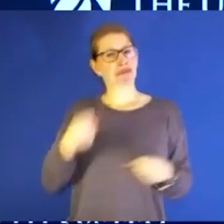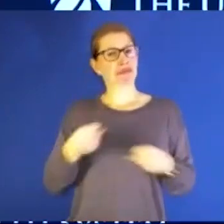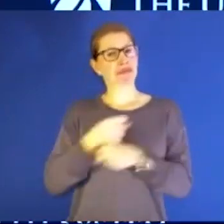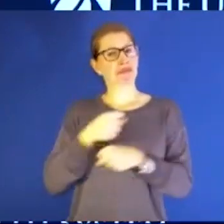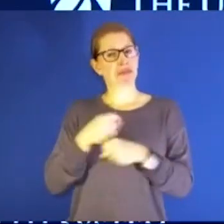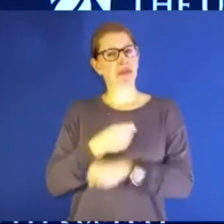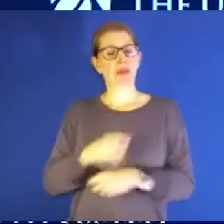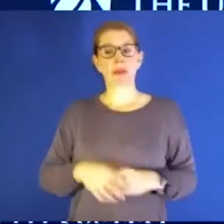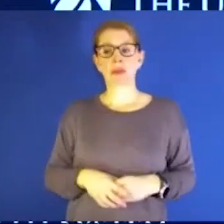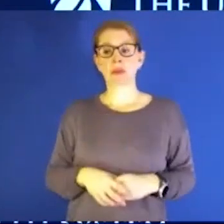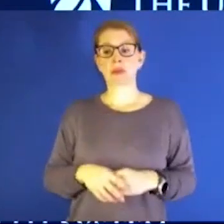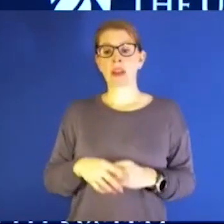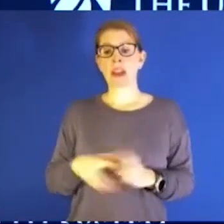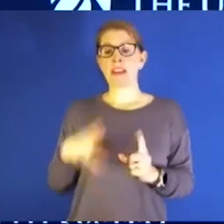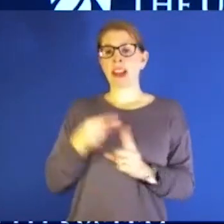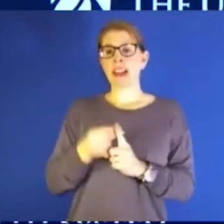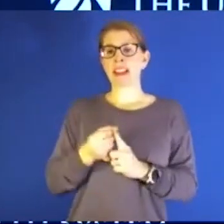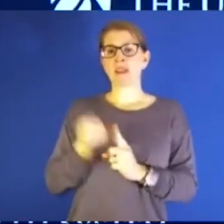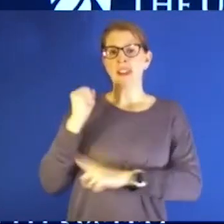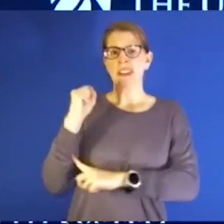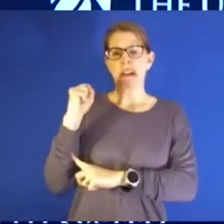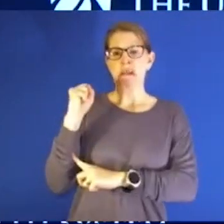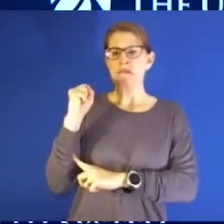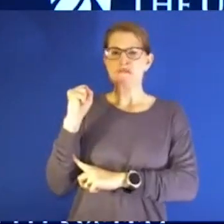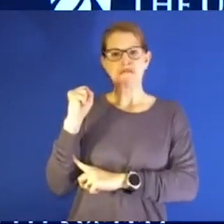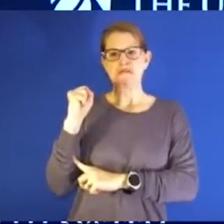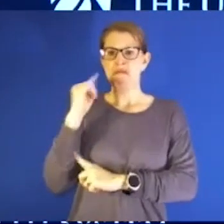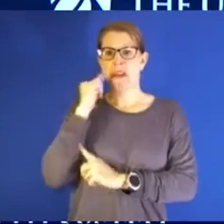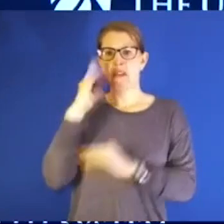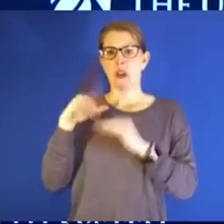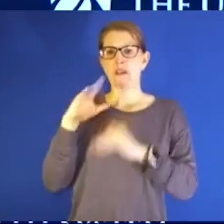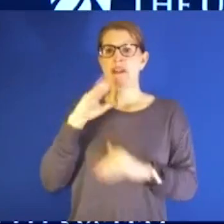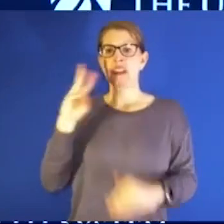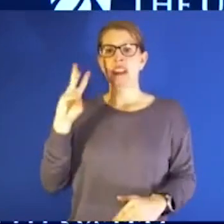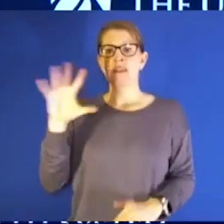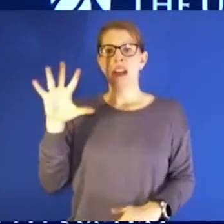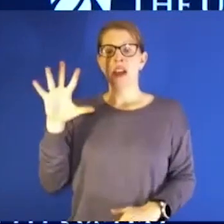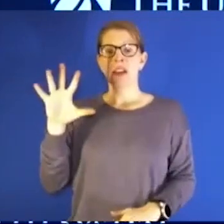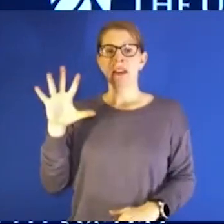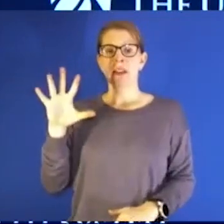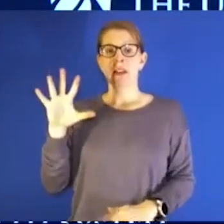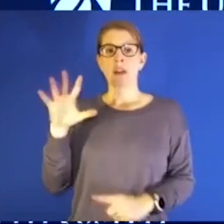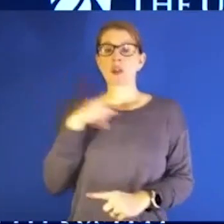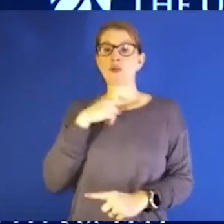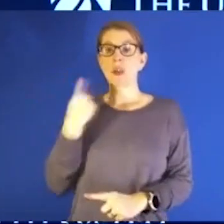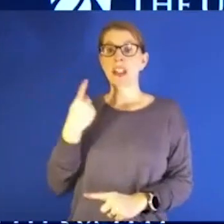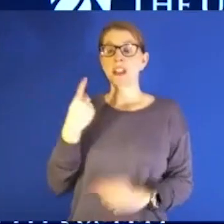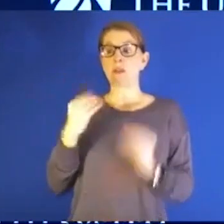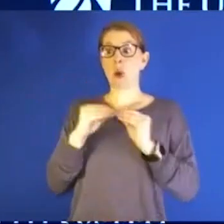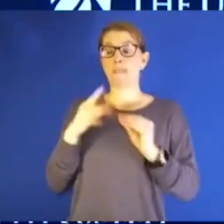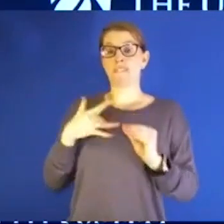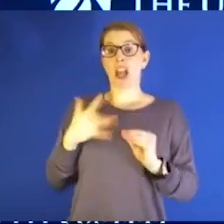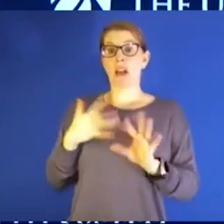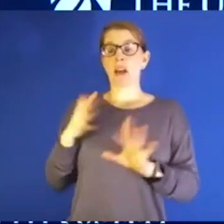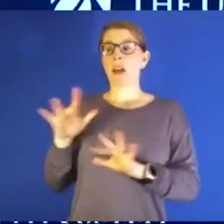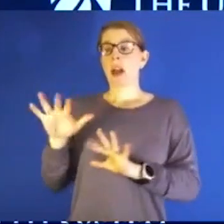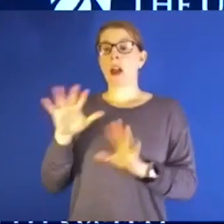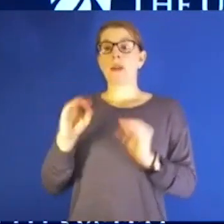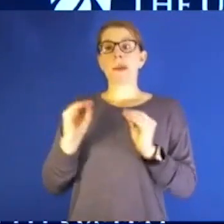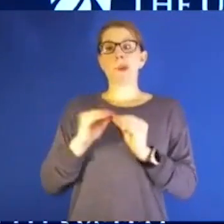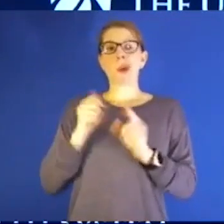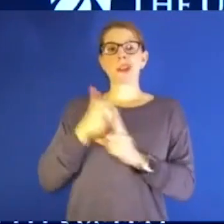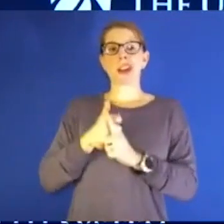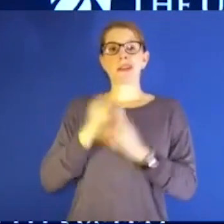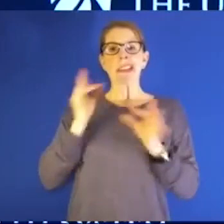resistance, probably not such a big factor if you're over 65. So the more you felt at risk, the more you've decided to be vaccinated.